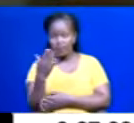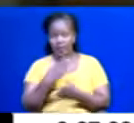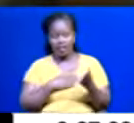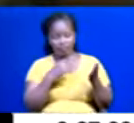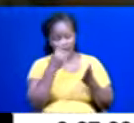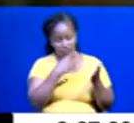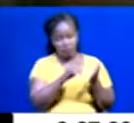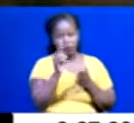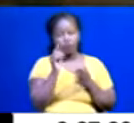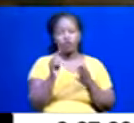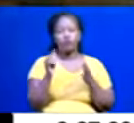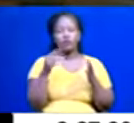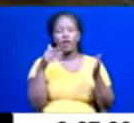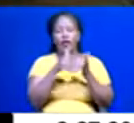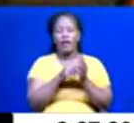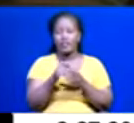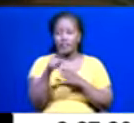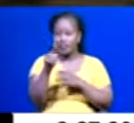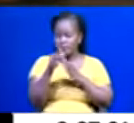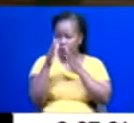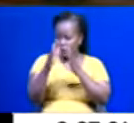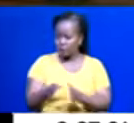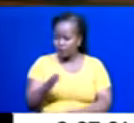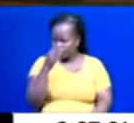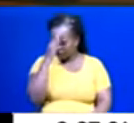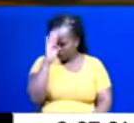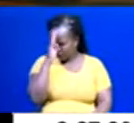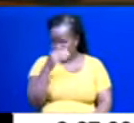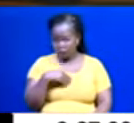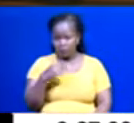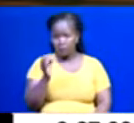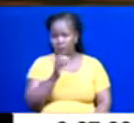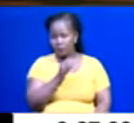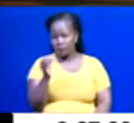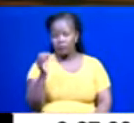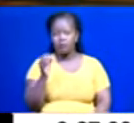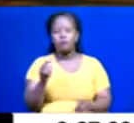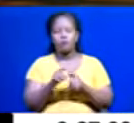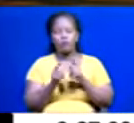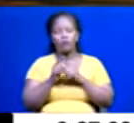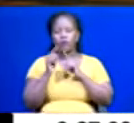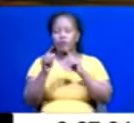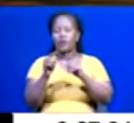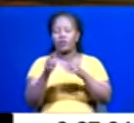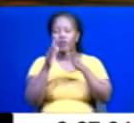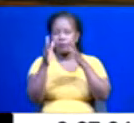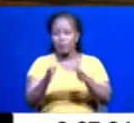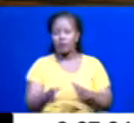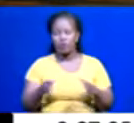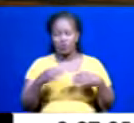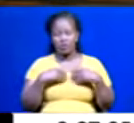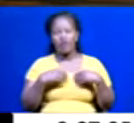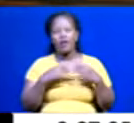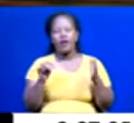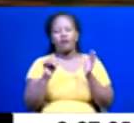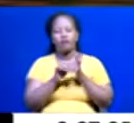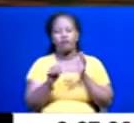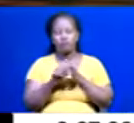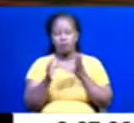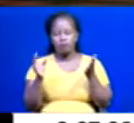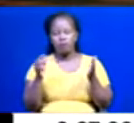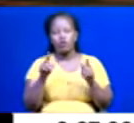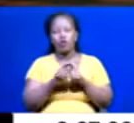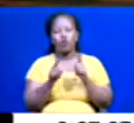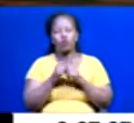accused beyond reasonable doubt. The accused person is therefore found guilty in count 2 and